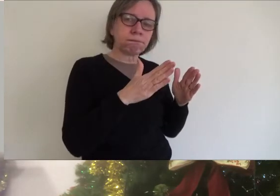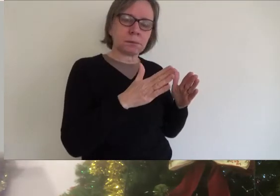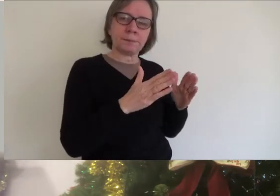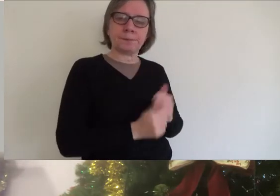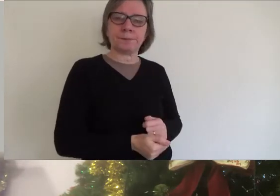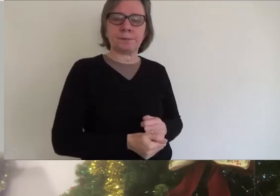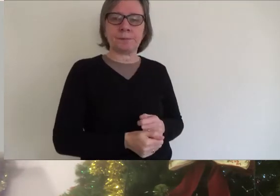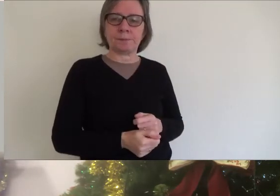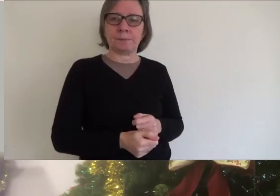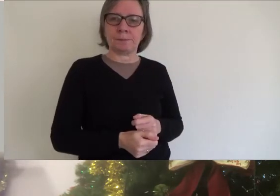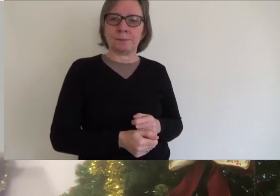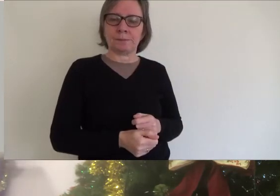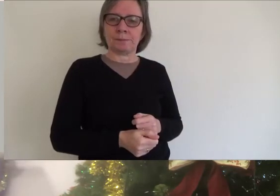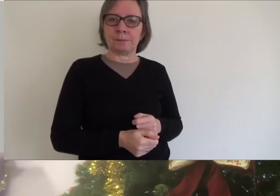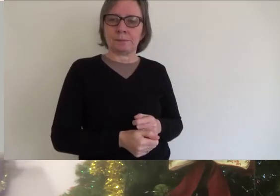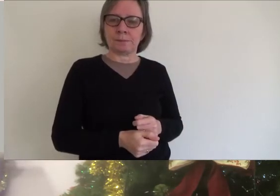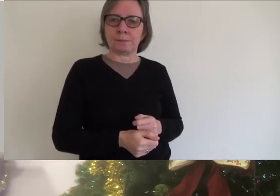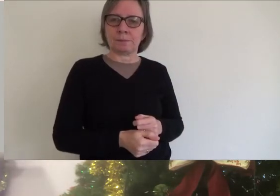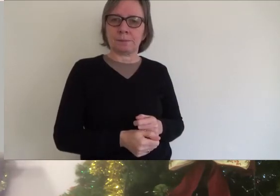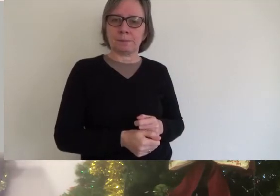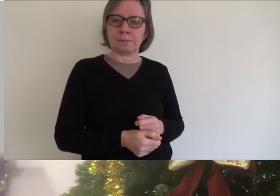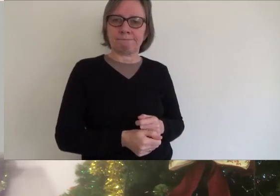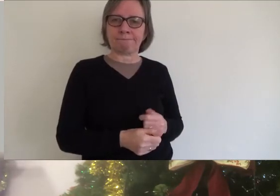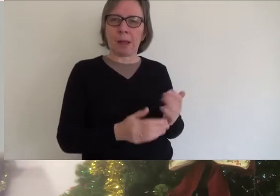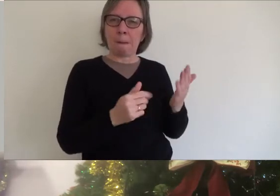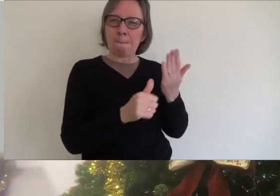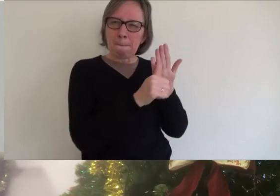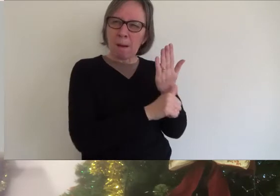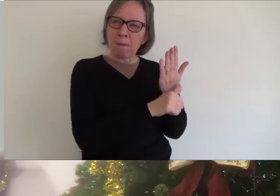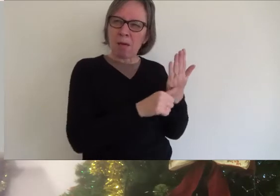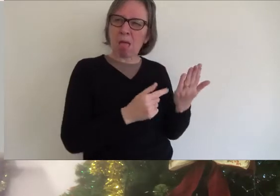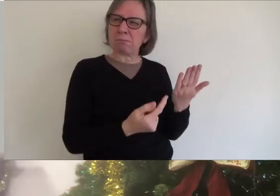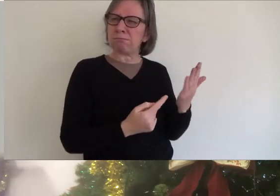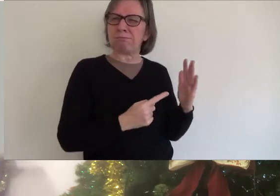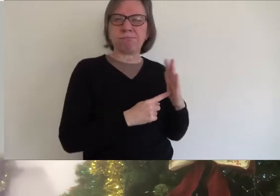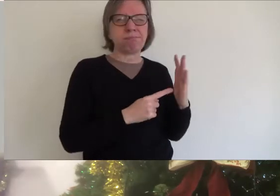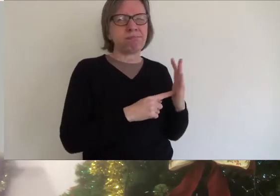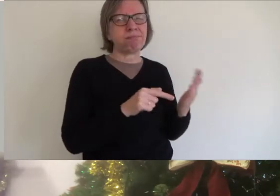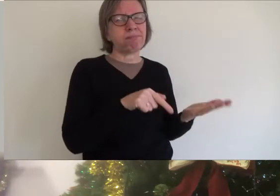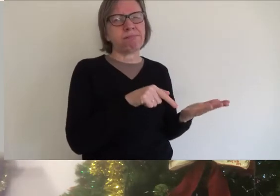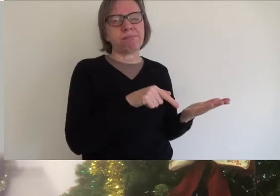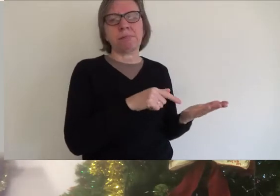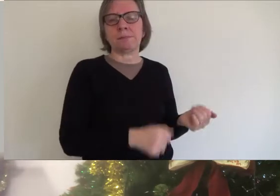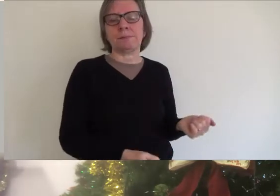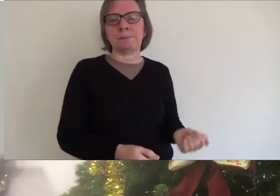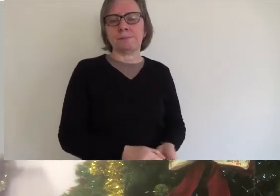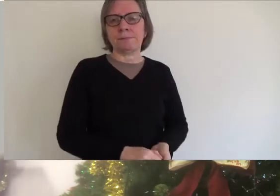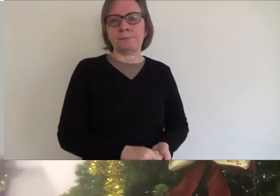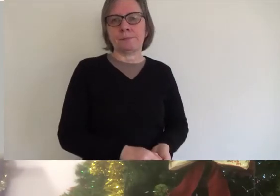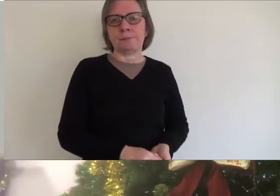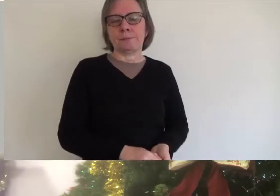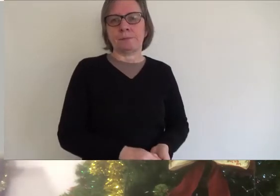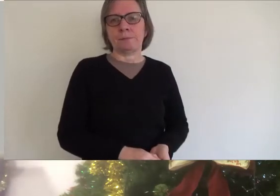seeking, you will find an answer in Scripture with God.